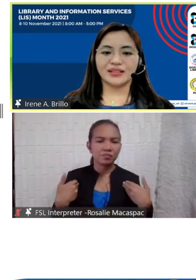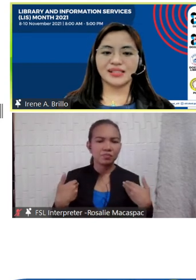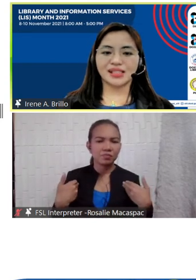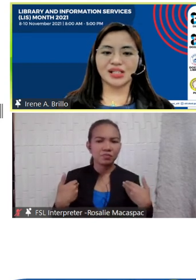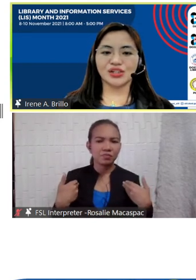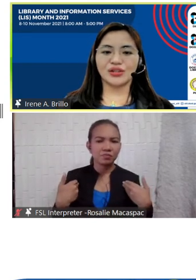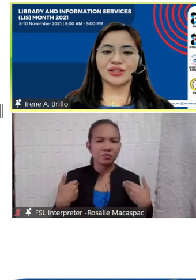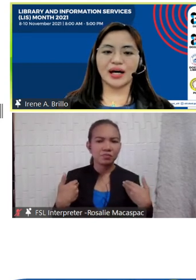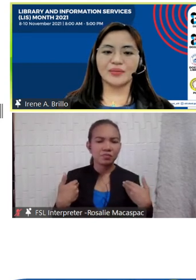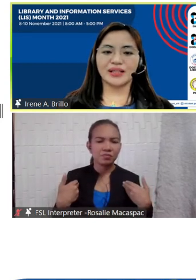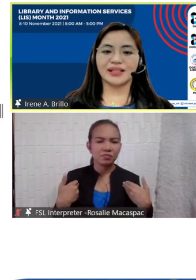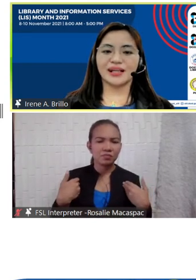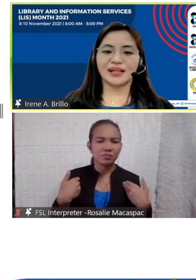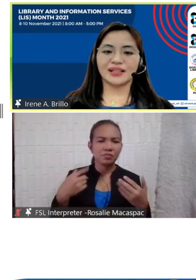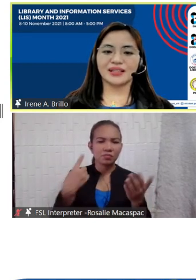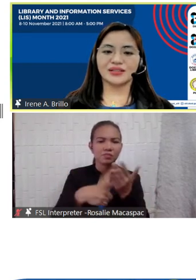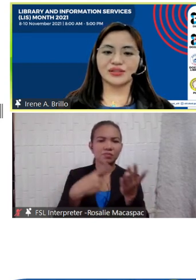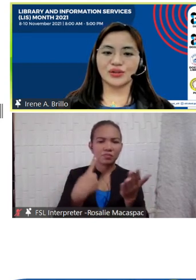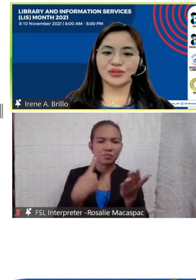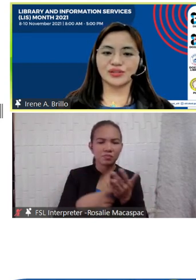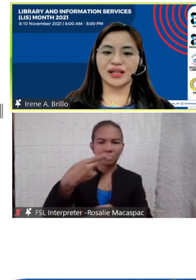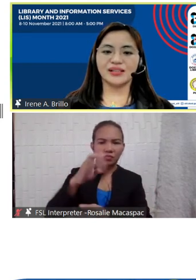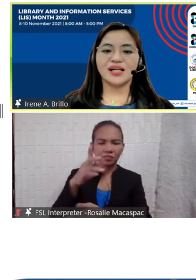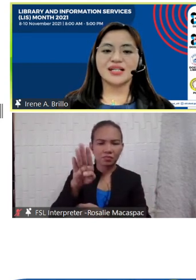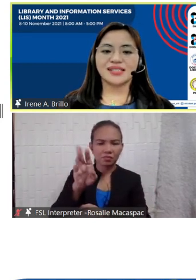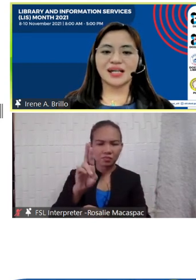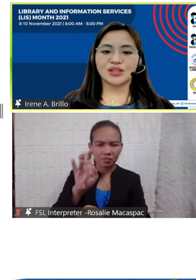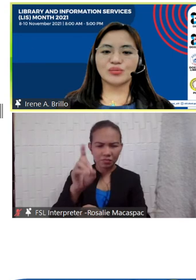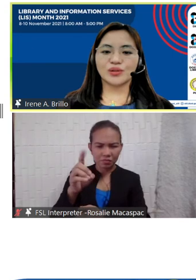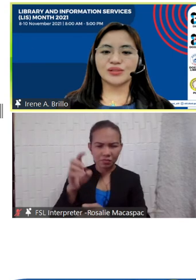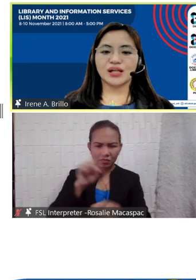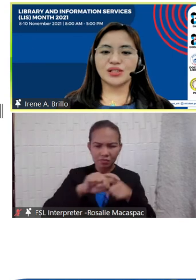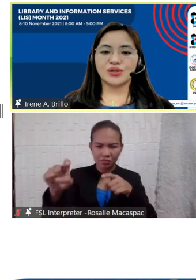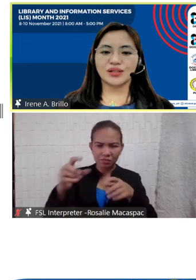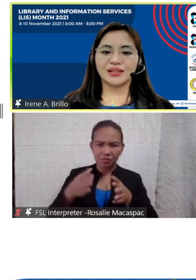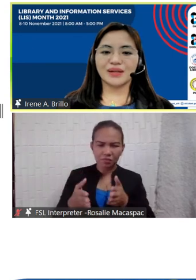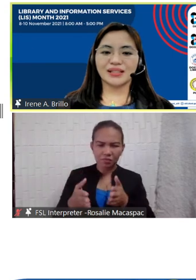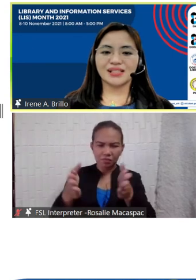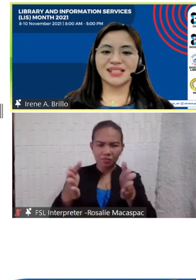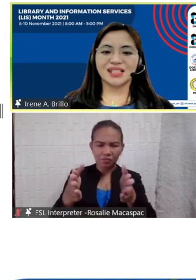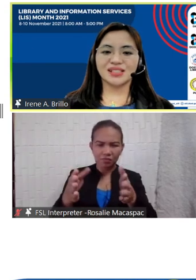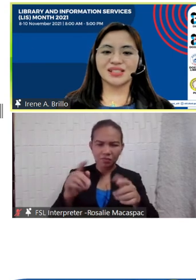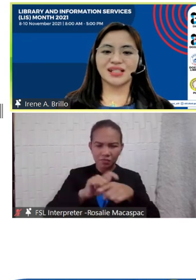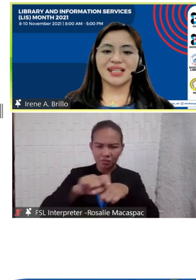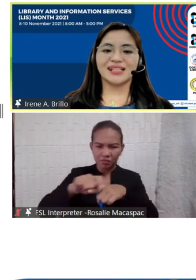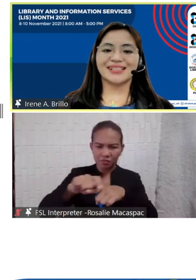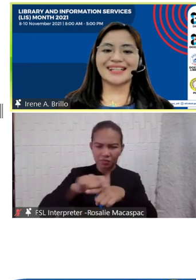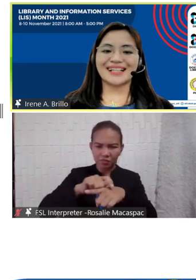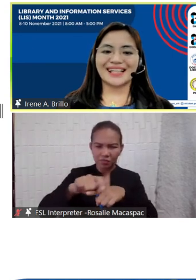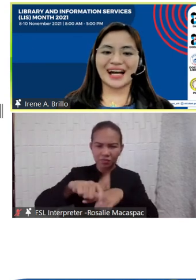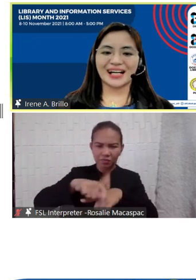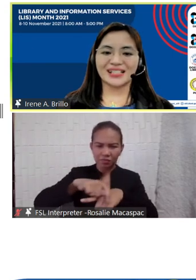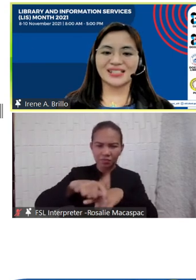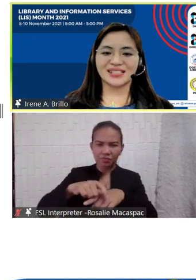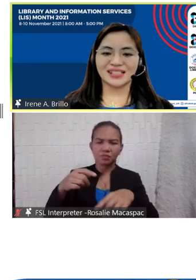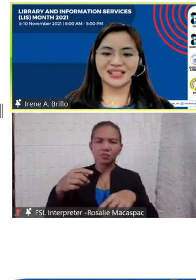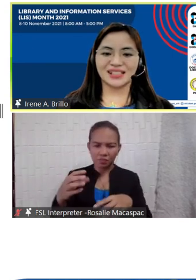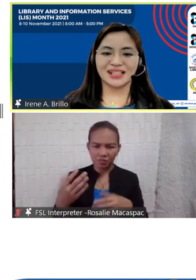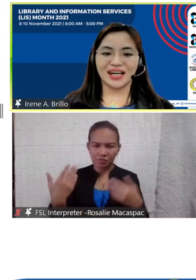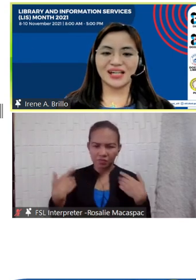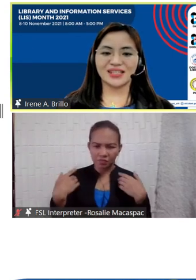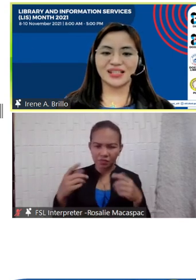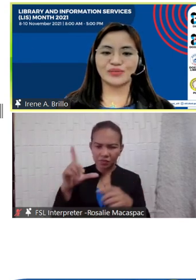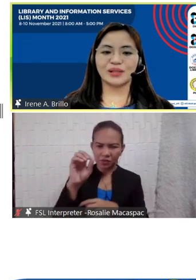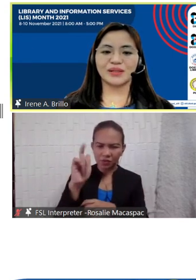ng discussion on hybrid electric road train set to boost local metals industry in Ilagan